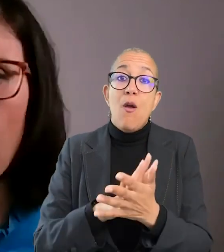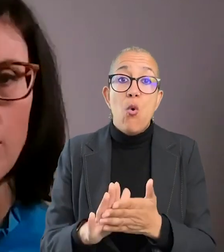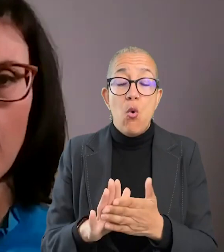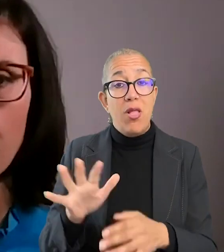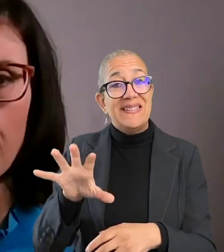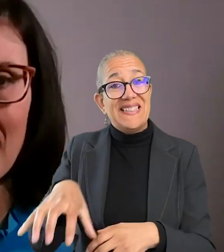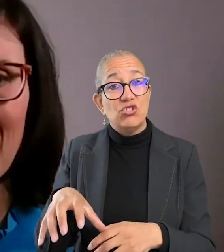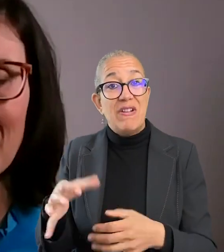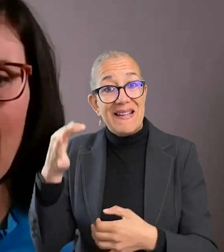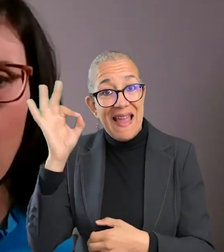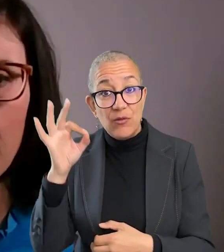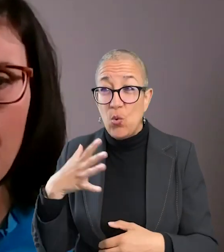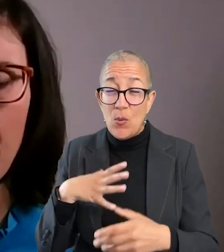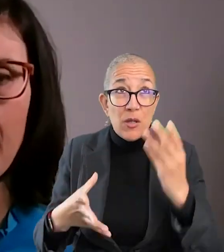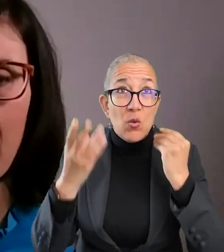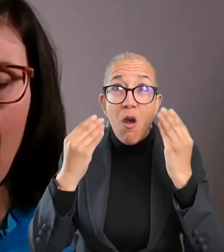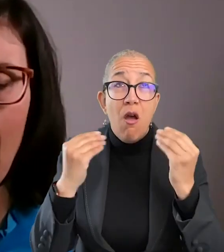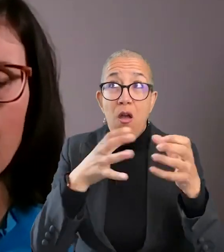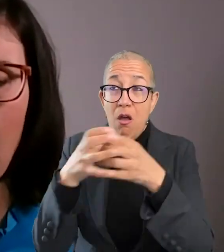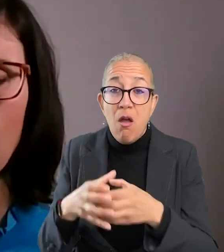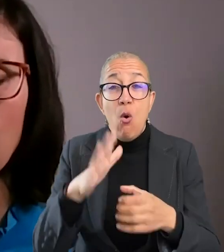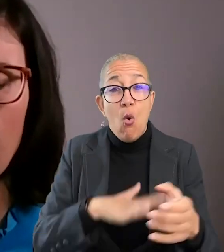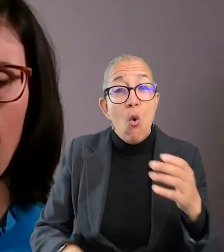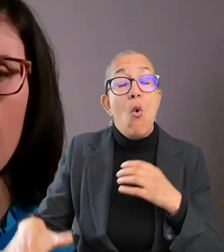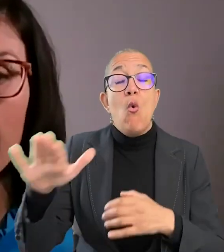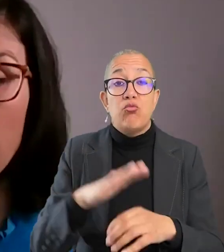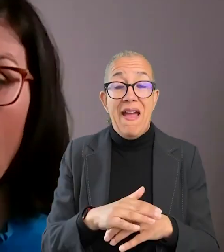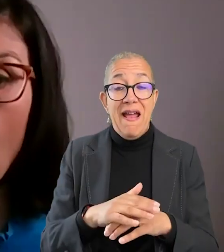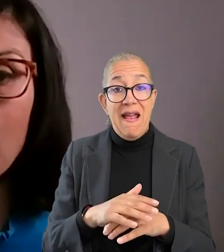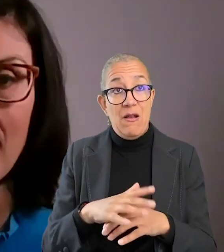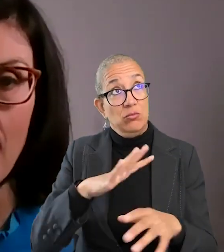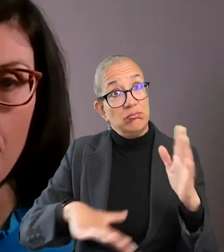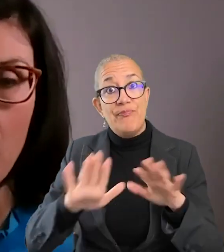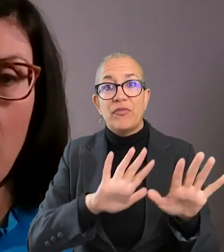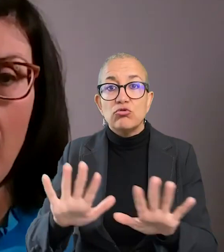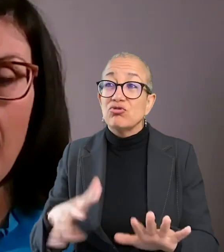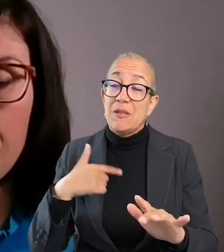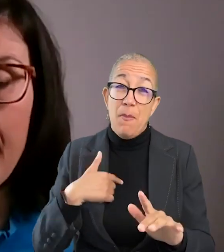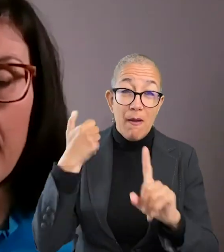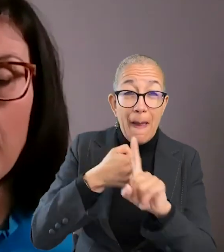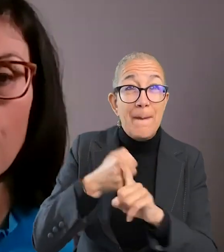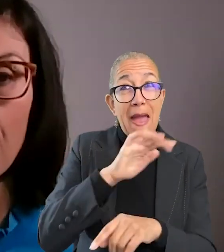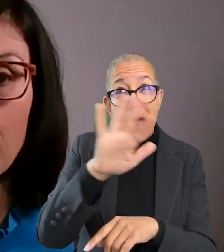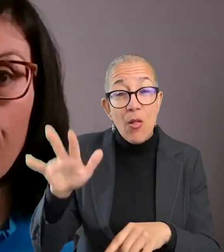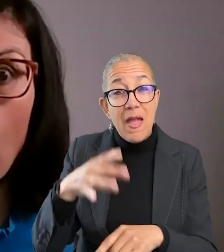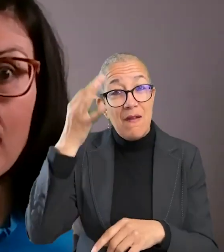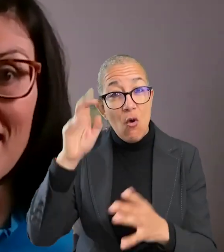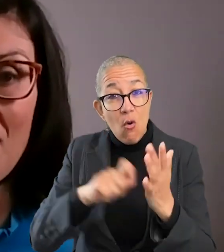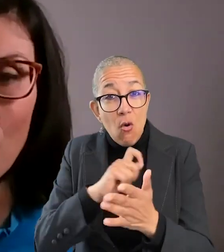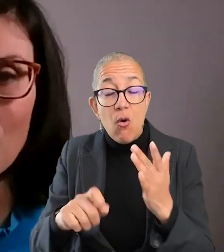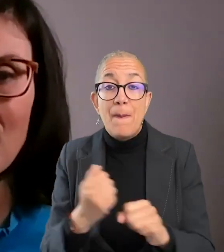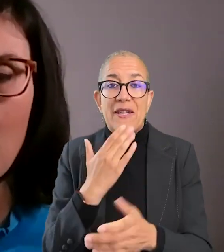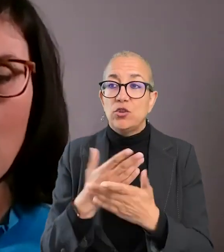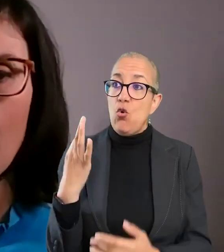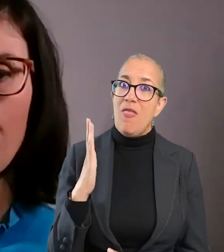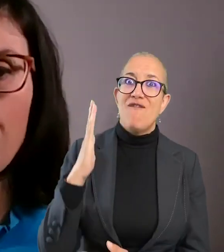campaigners across the country to get our campaigning out there by supporting them and making sure that this volunteer